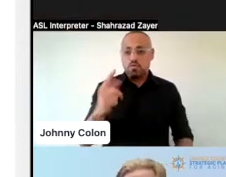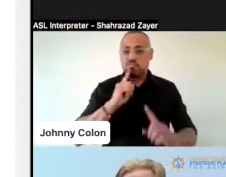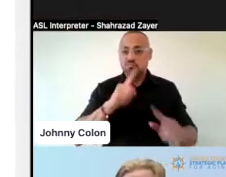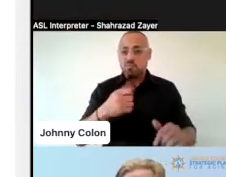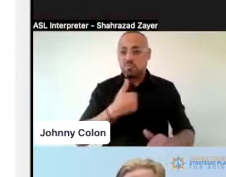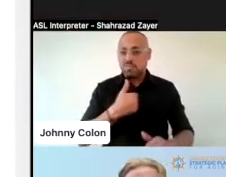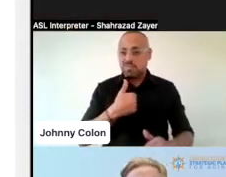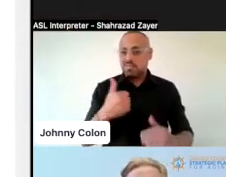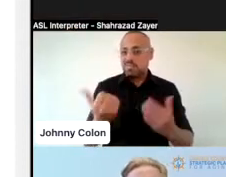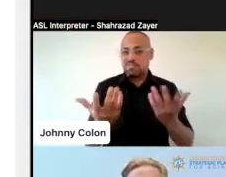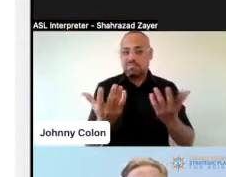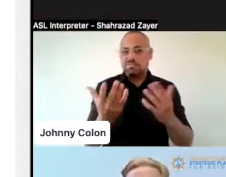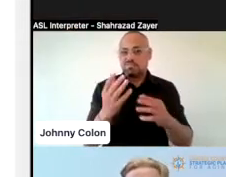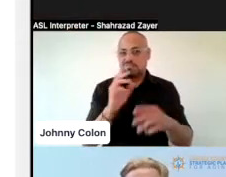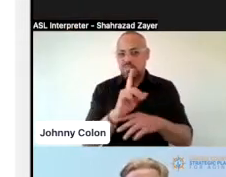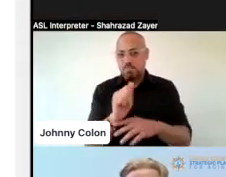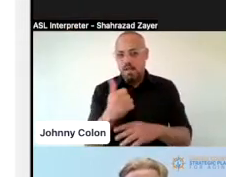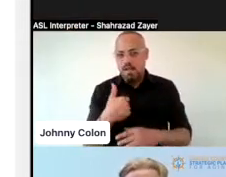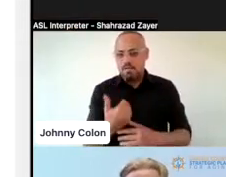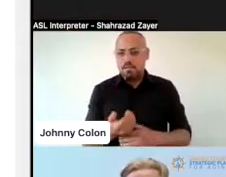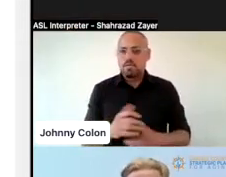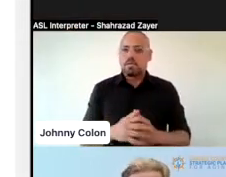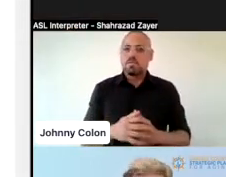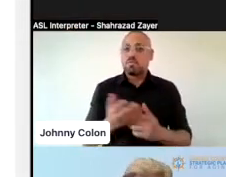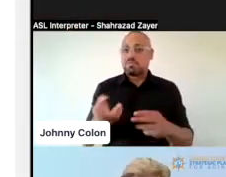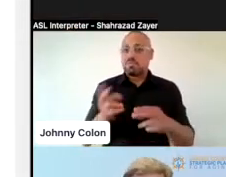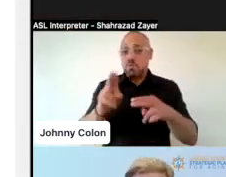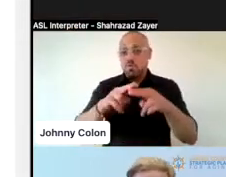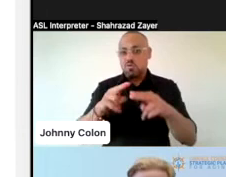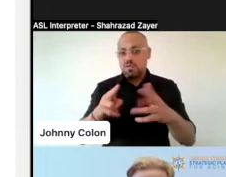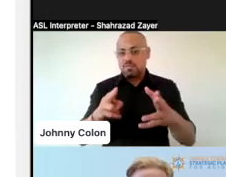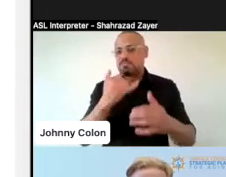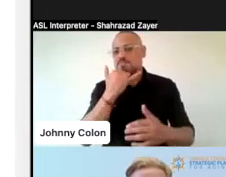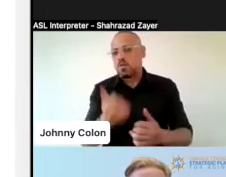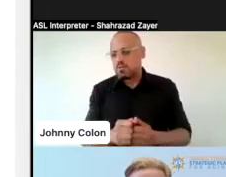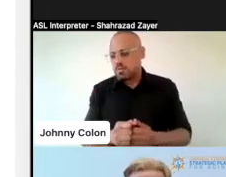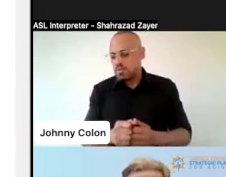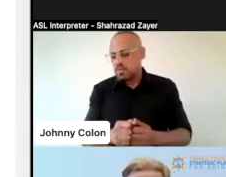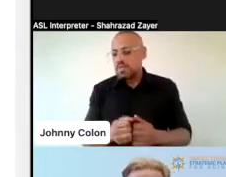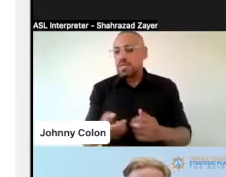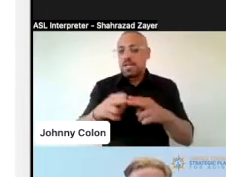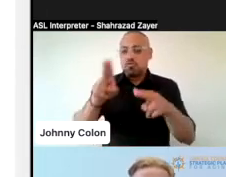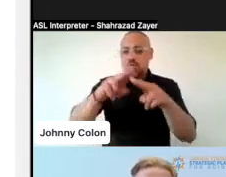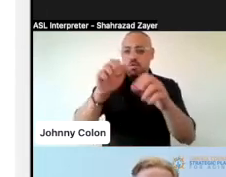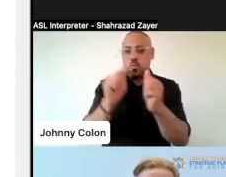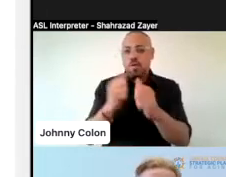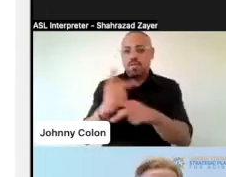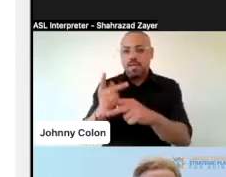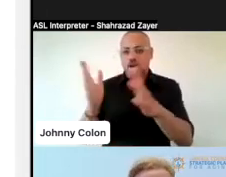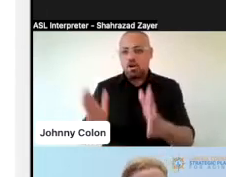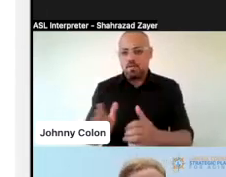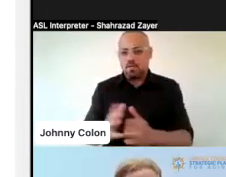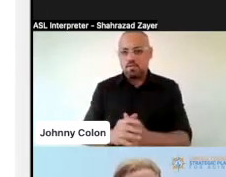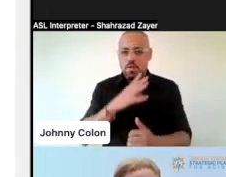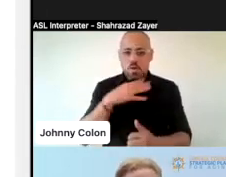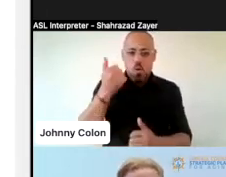number of hours dedicated to caregiving increases with age. Increases with the age of the caregiver. Older caregivers,